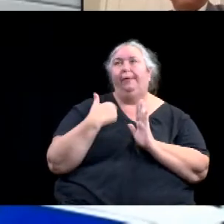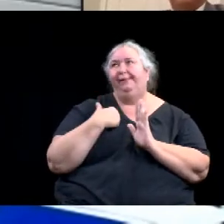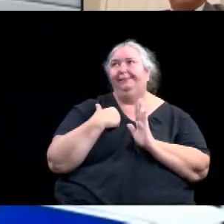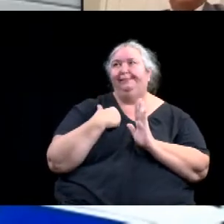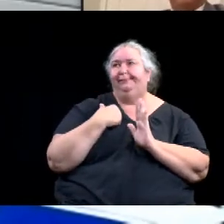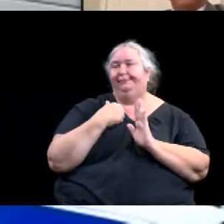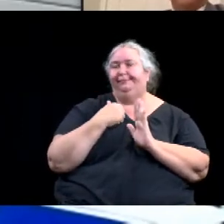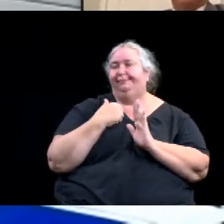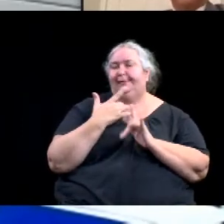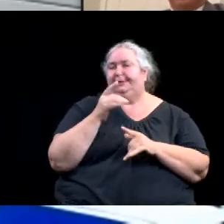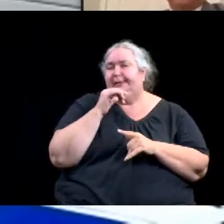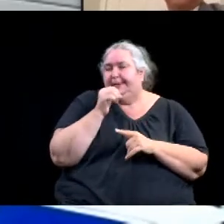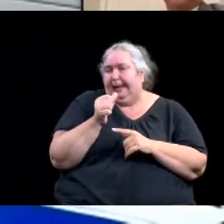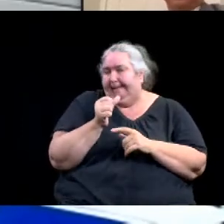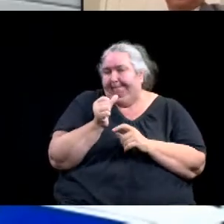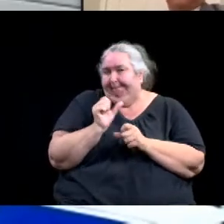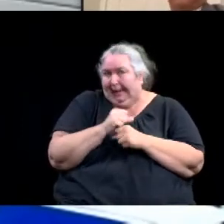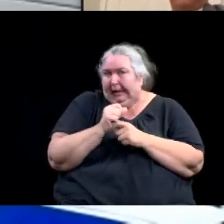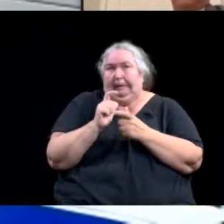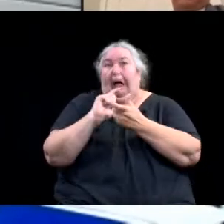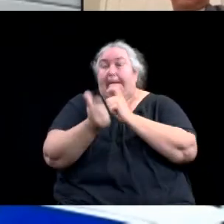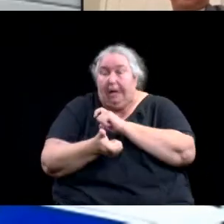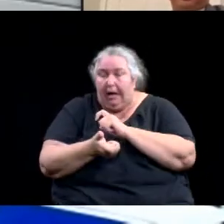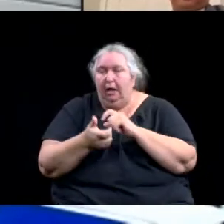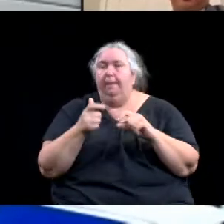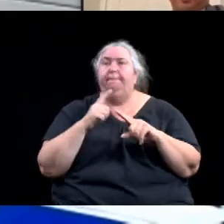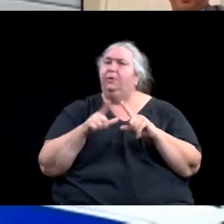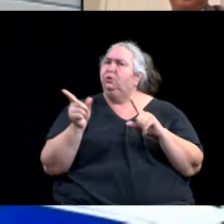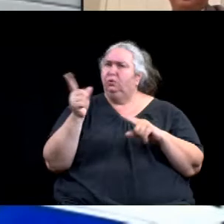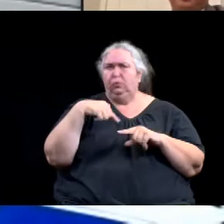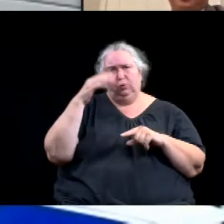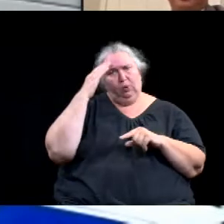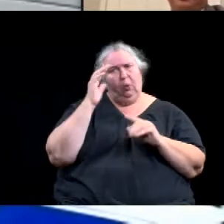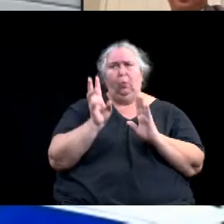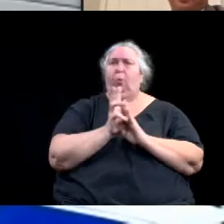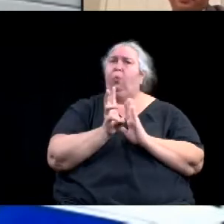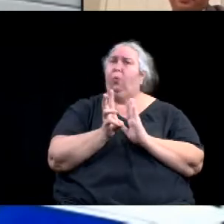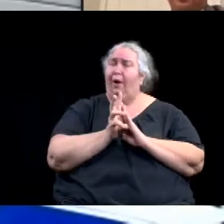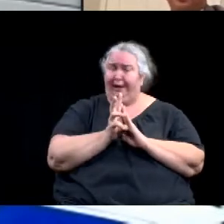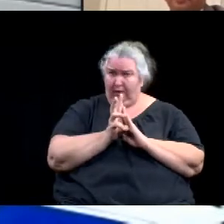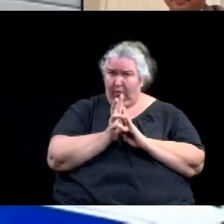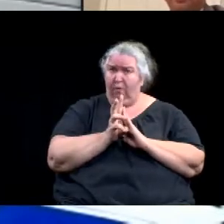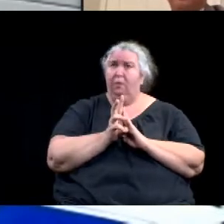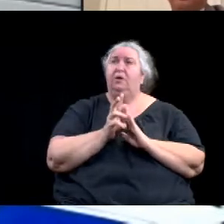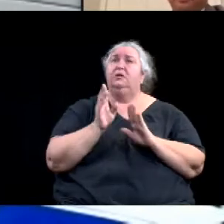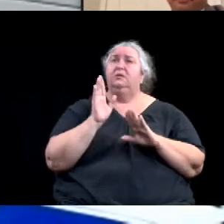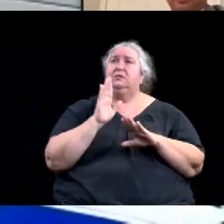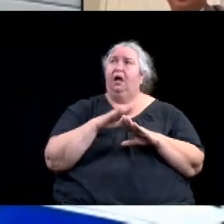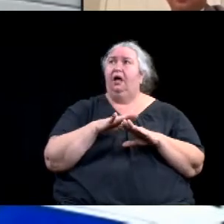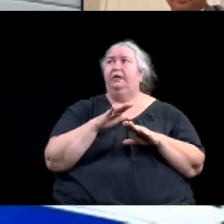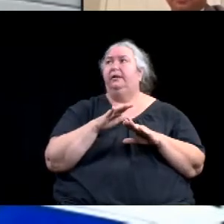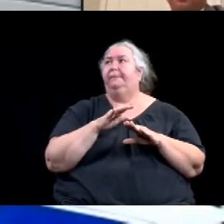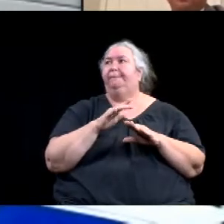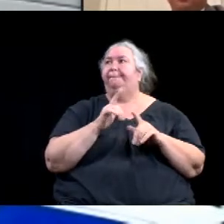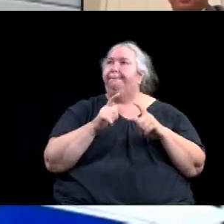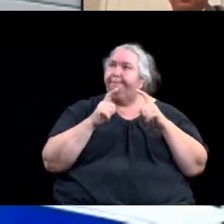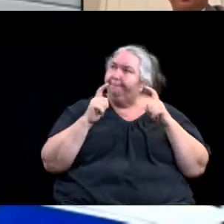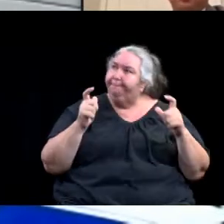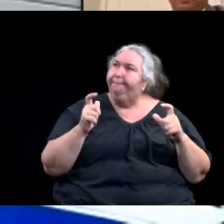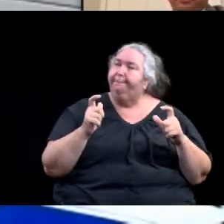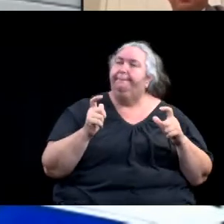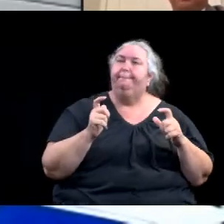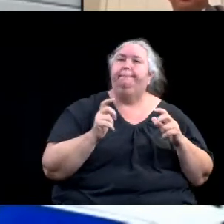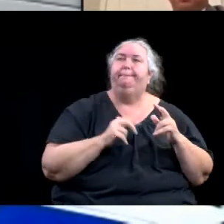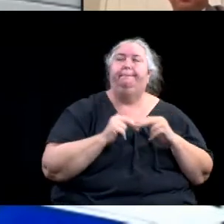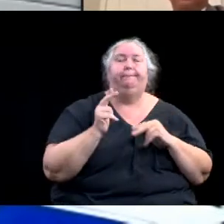boom. COVID didn't slow us down at all as far as the construction and development, and that is exciting. And